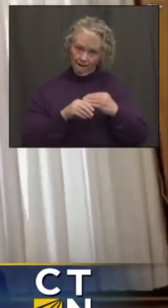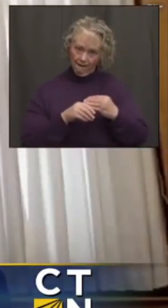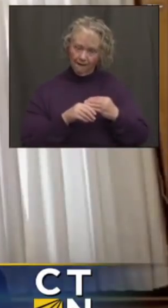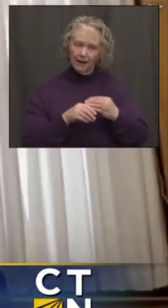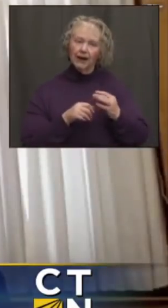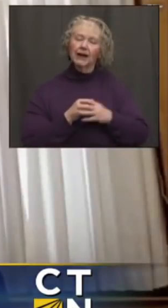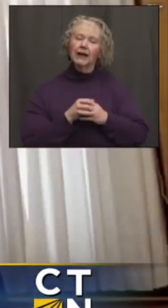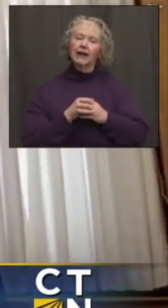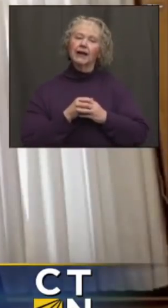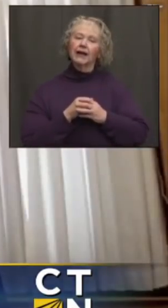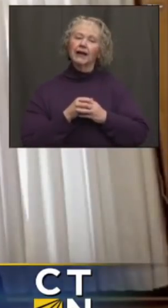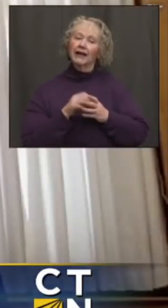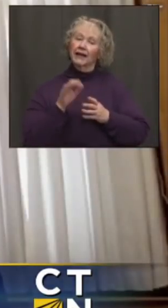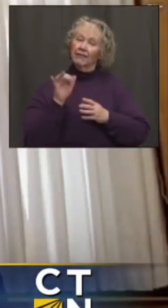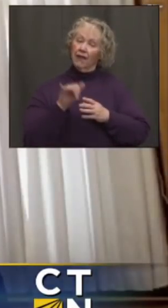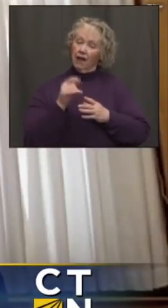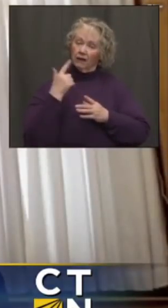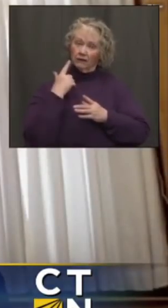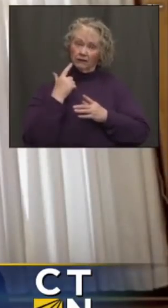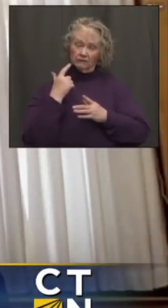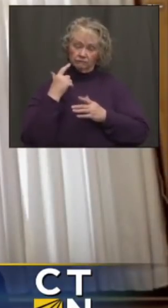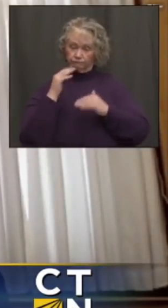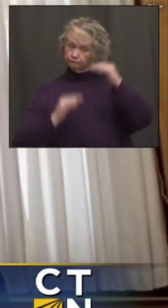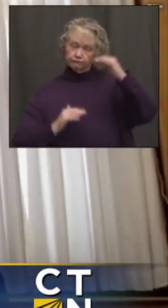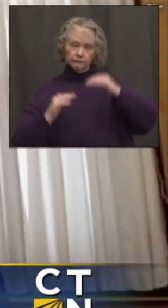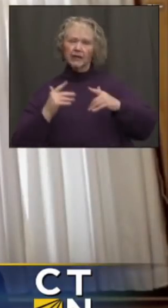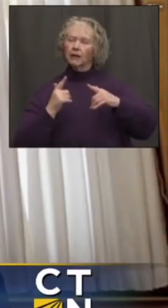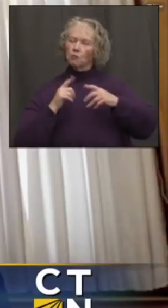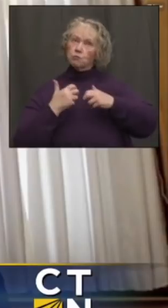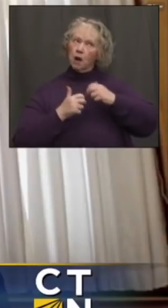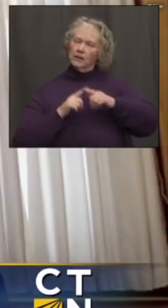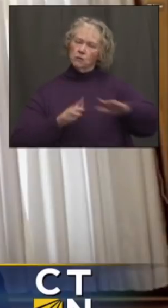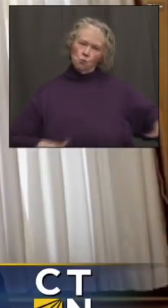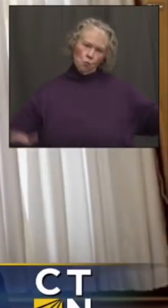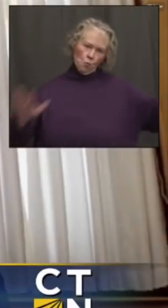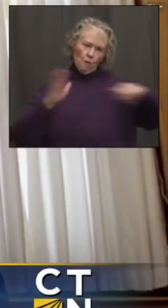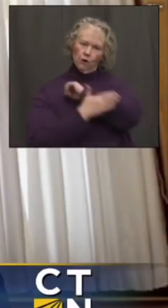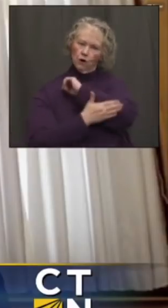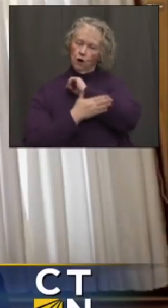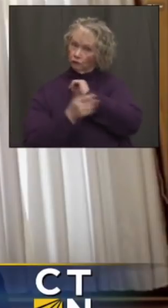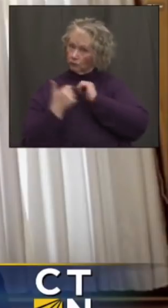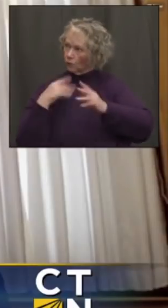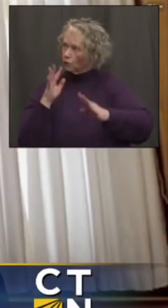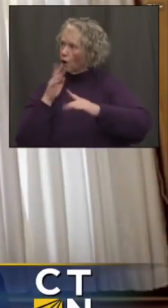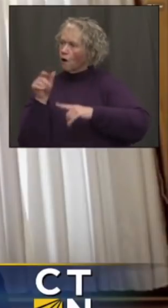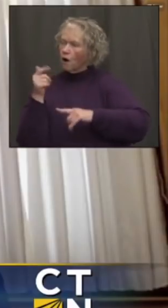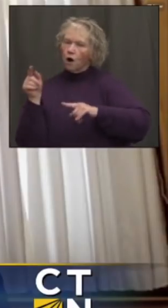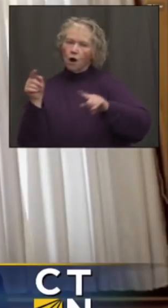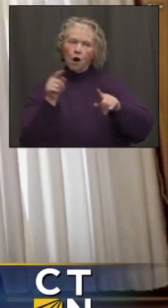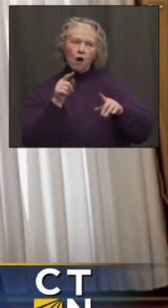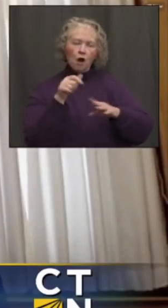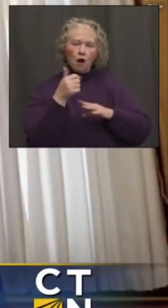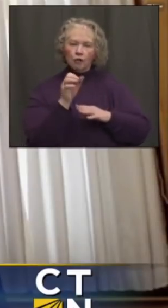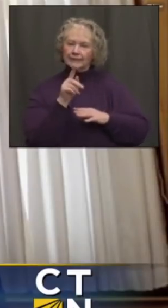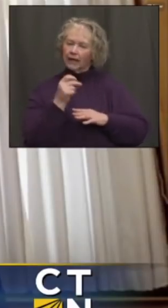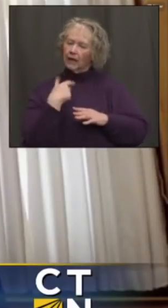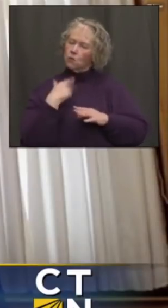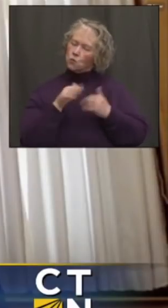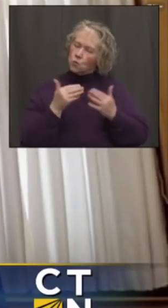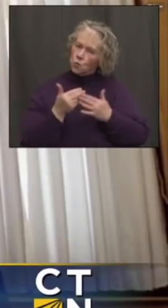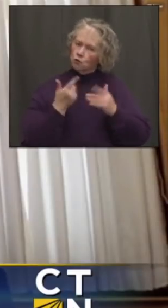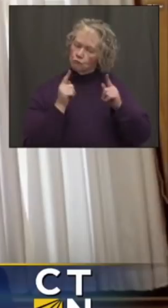of the line when it comes to making sure they can be vaccinated, because they suffer the greatest risk. Yeah, and I would. I'm sorry, go ahead,